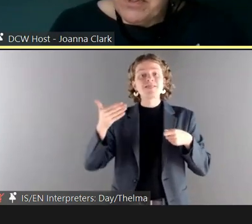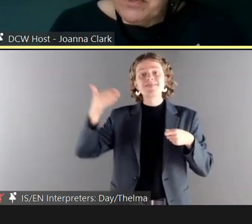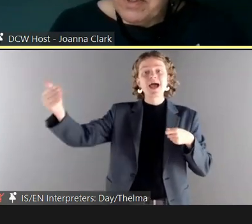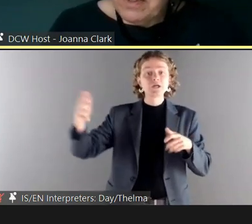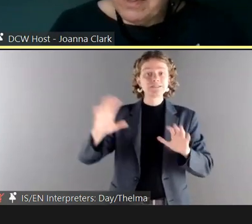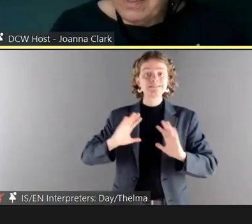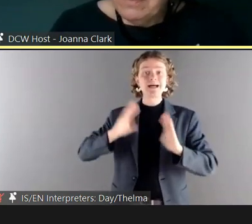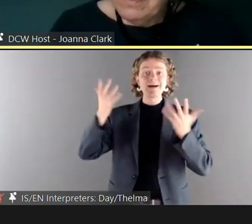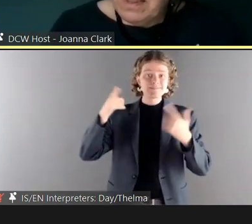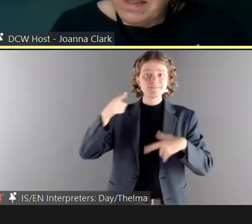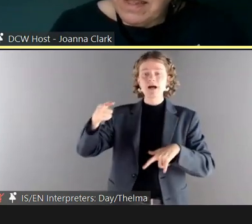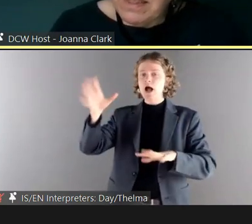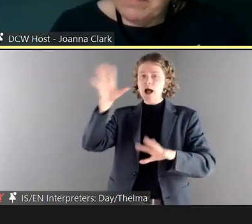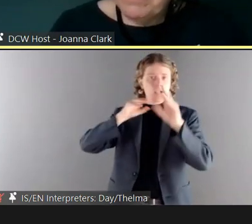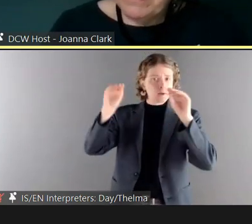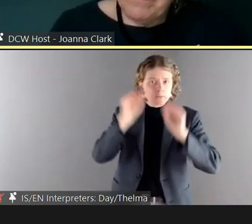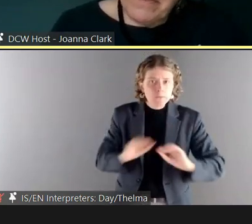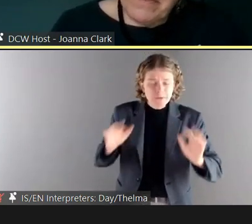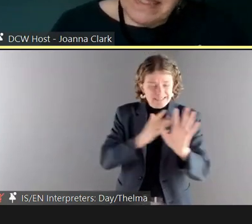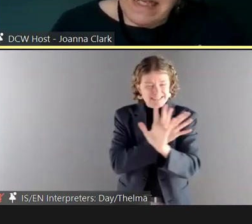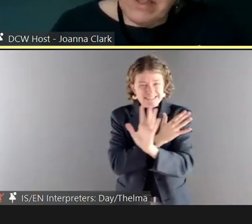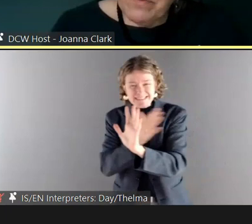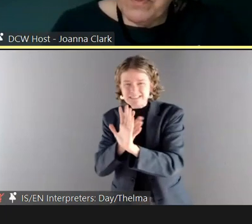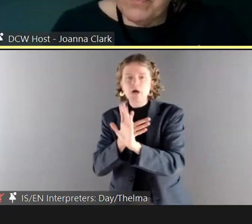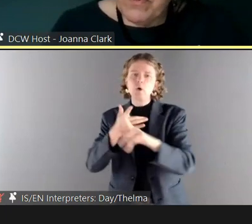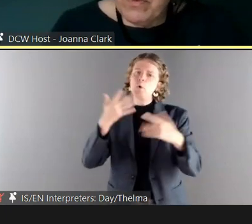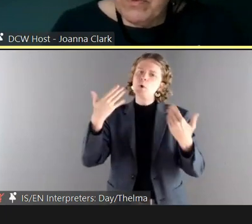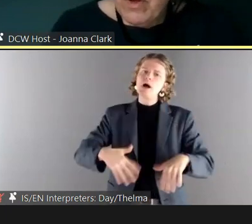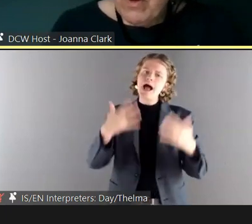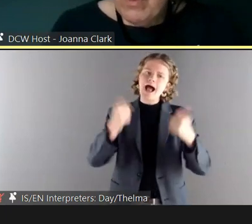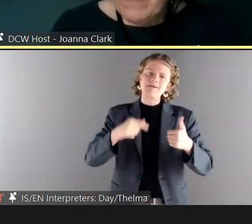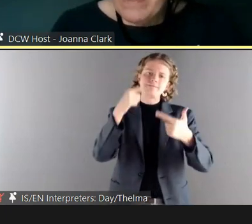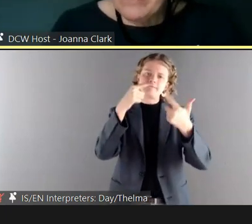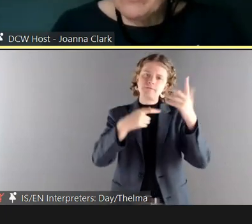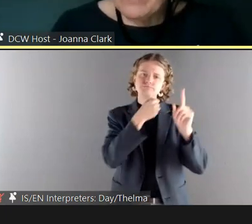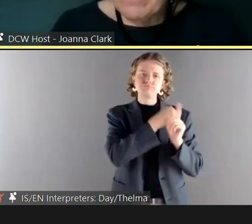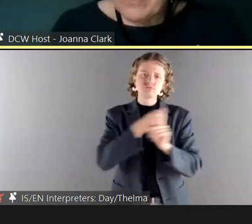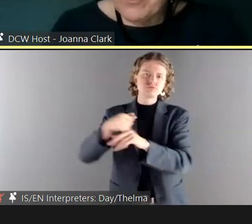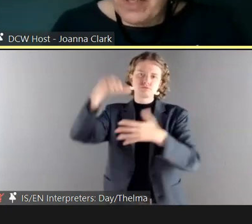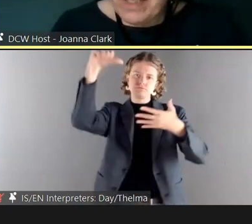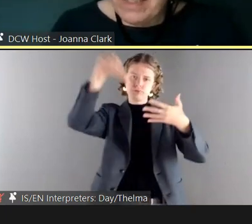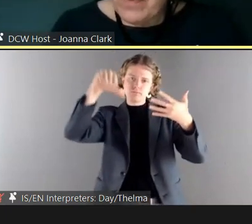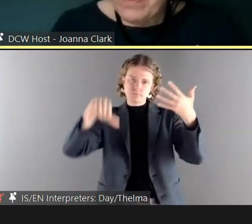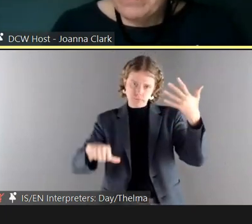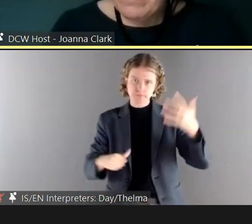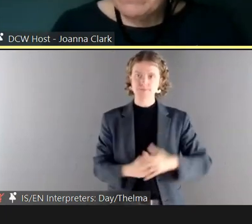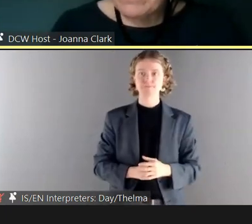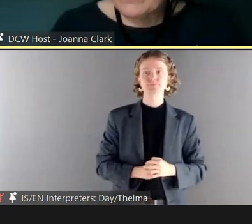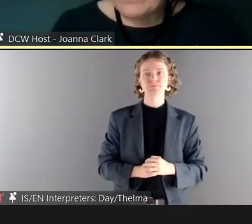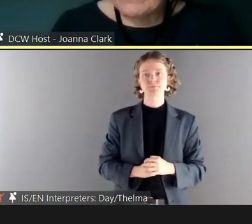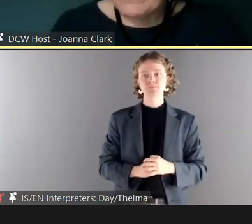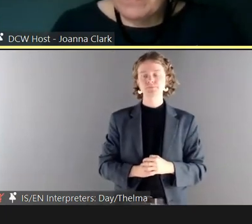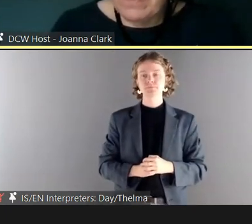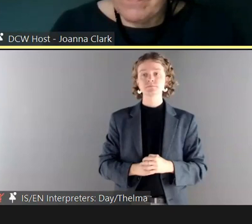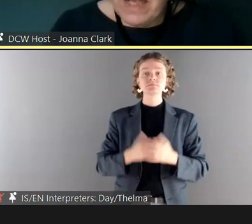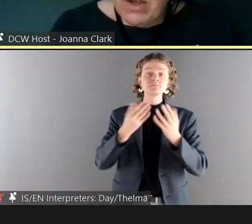deaf children can understandably become very sad and withdrawn, or very angry and frustrated when they can't